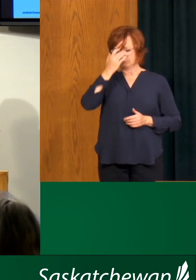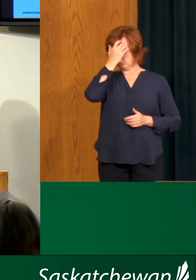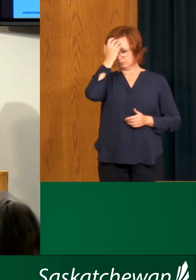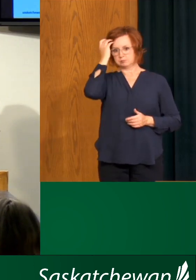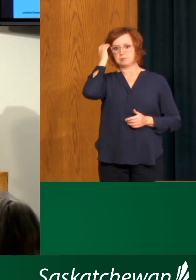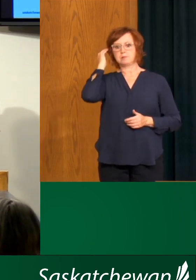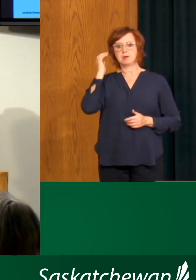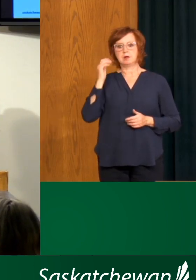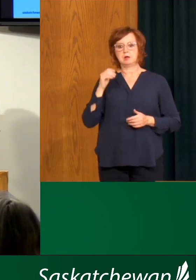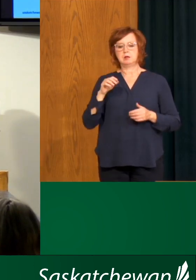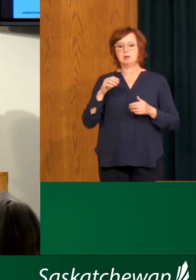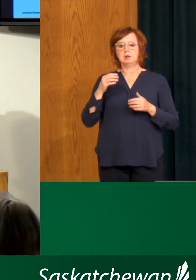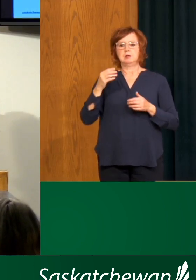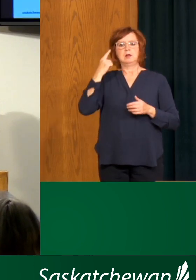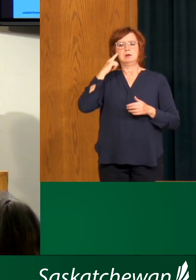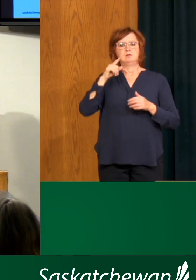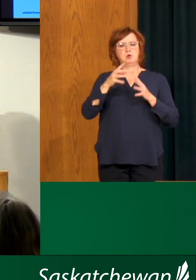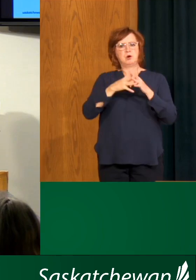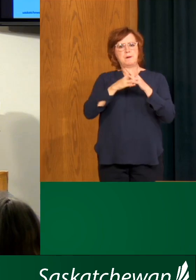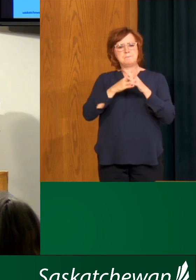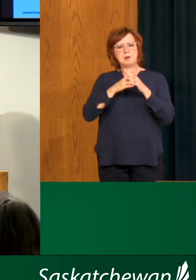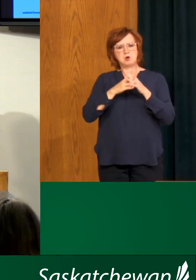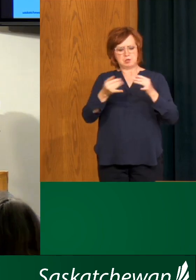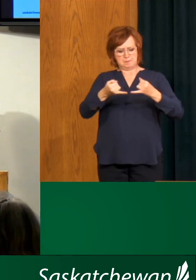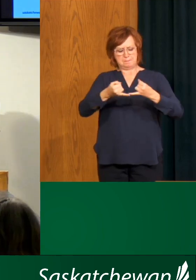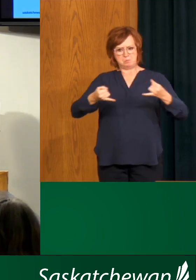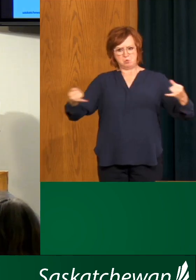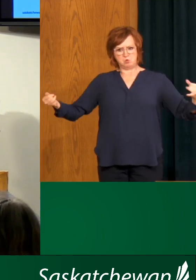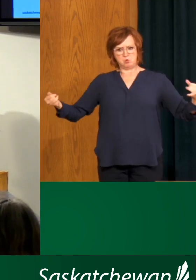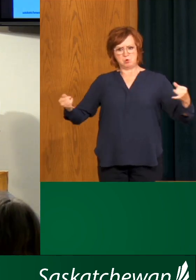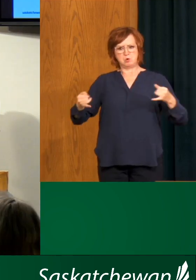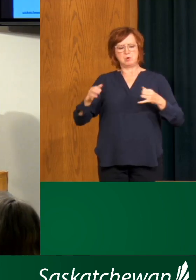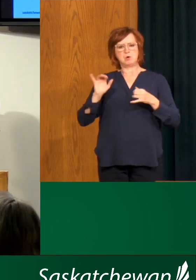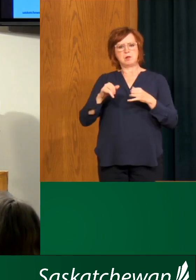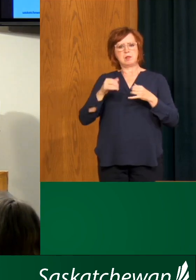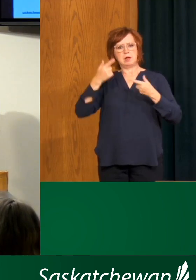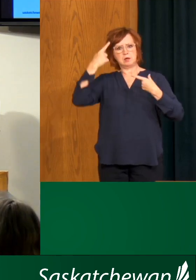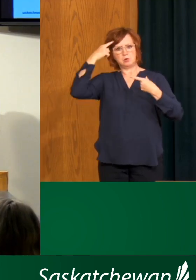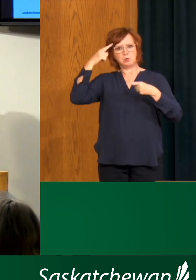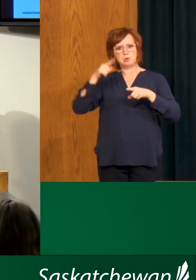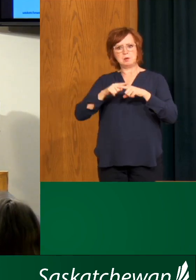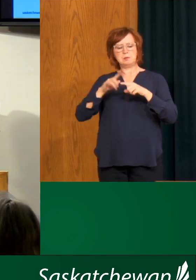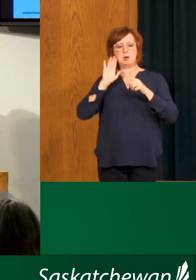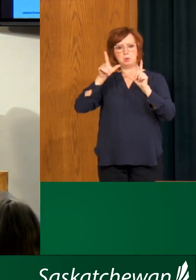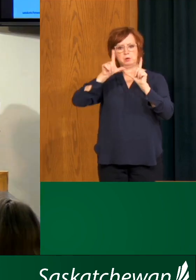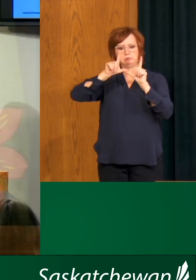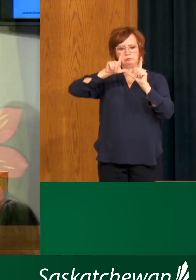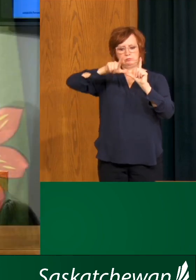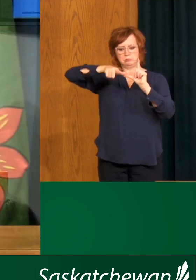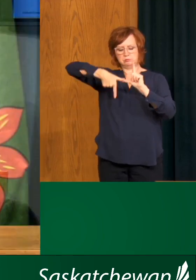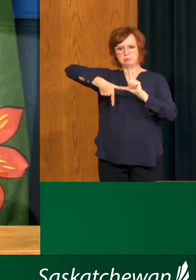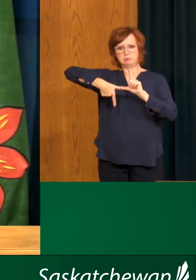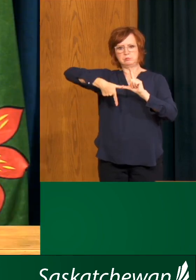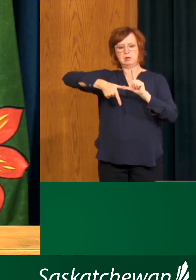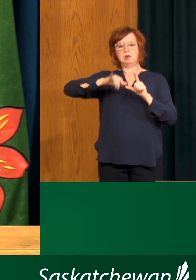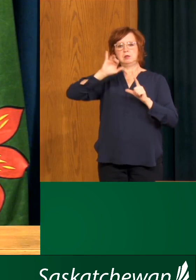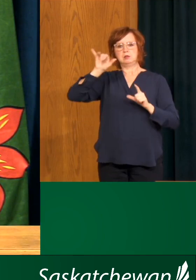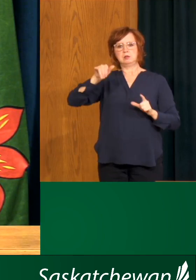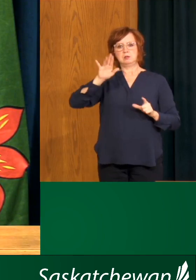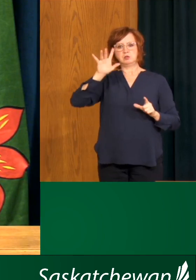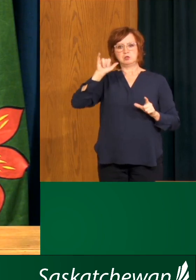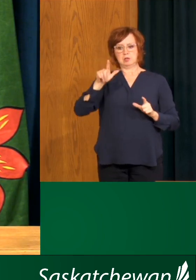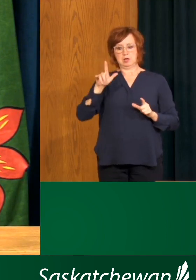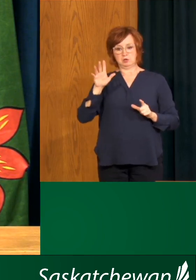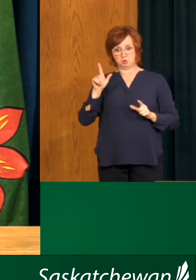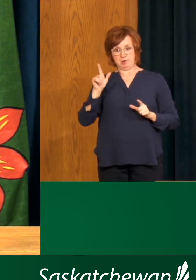keep the border closed expires, I think July 21st is when it's set to expire. Do you think, just given the resurgence of